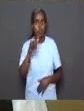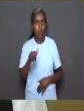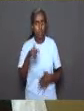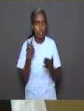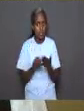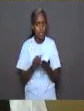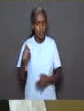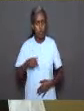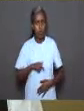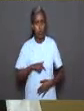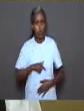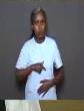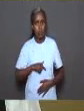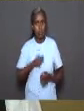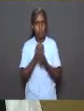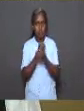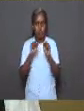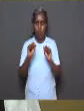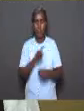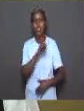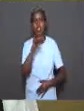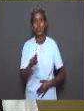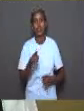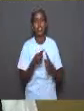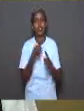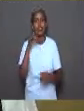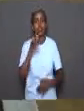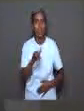Then we solve the equation for y.